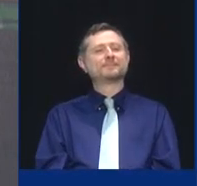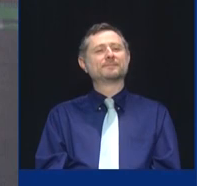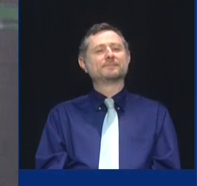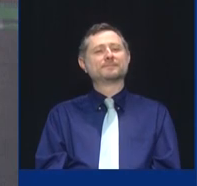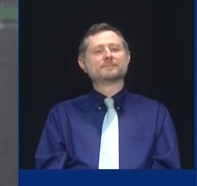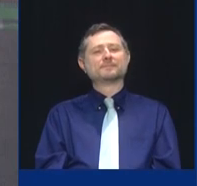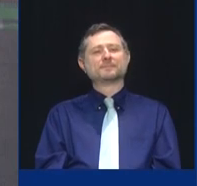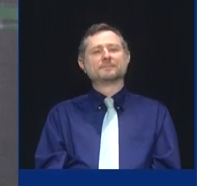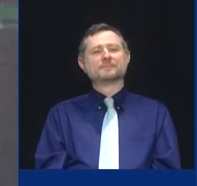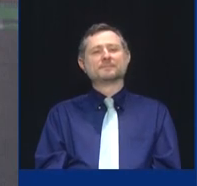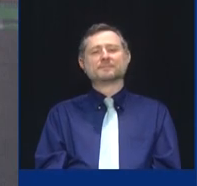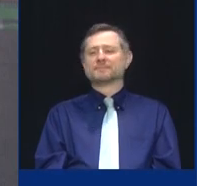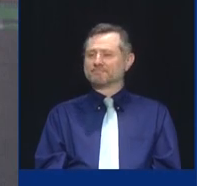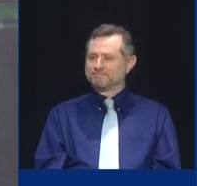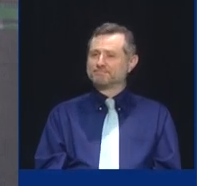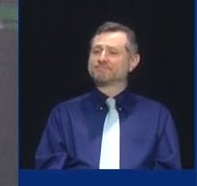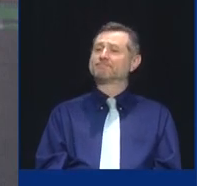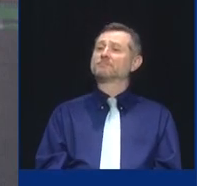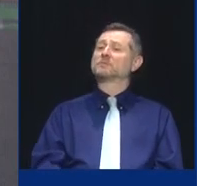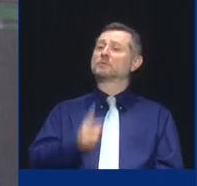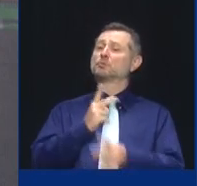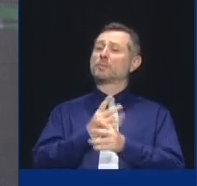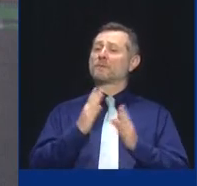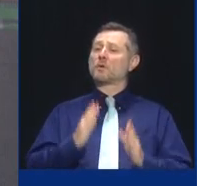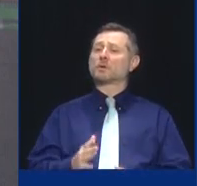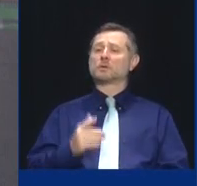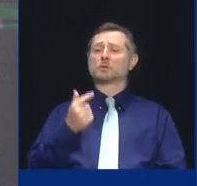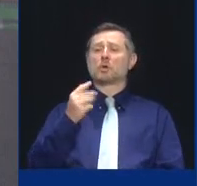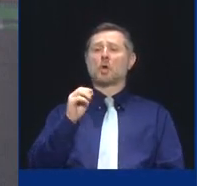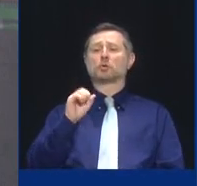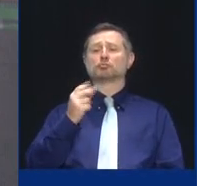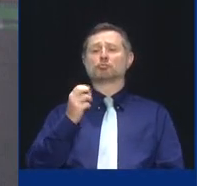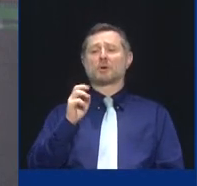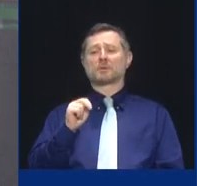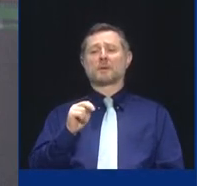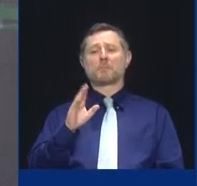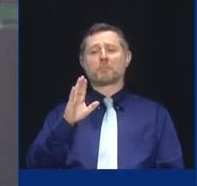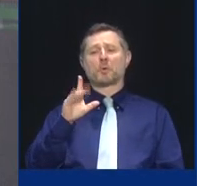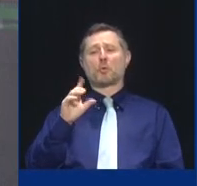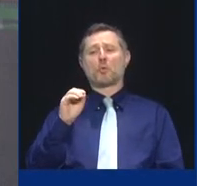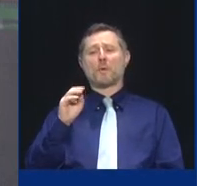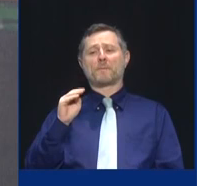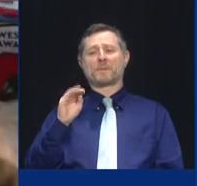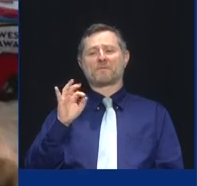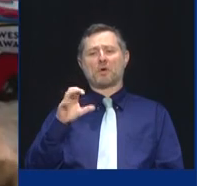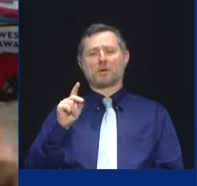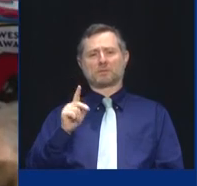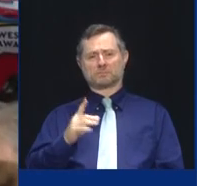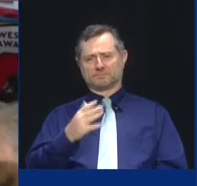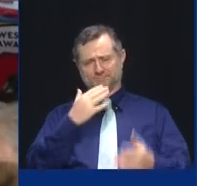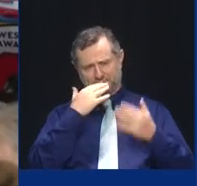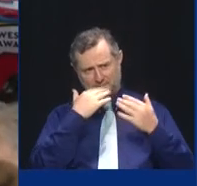Doug Bloomfield, supervisor of Goshen, congratulations and thank you. Please stand, Doug.